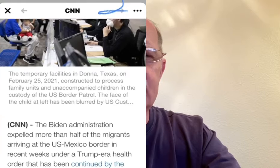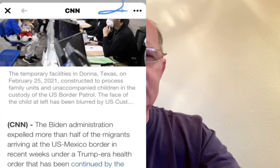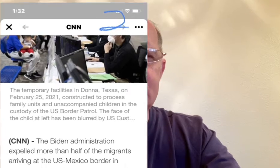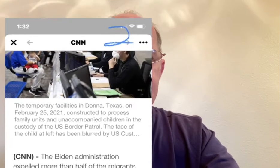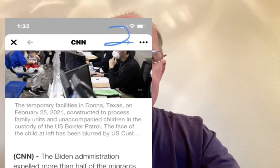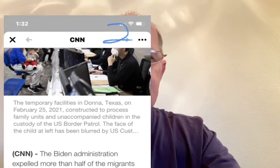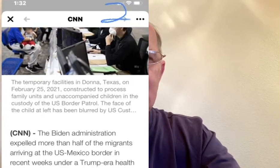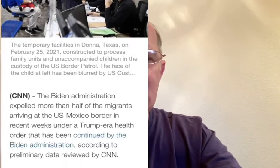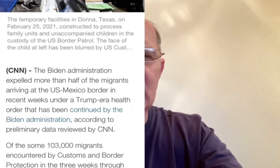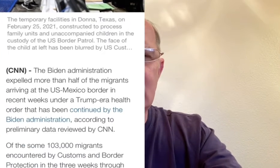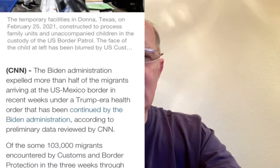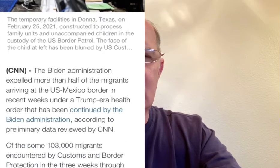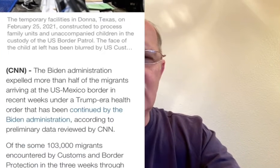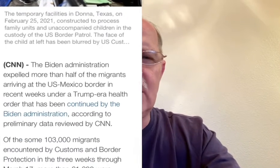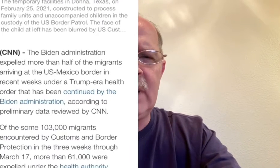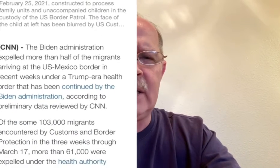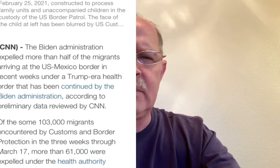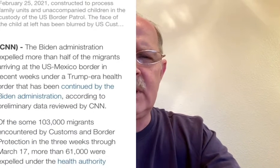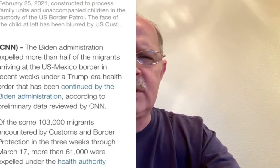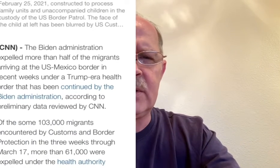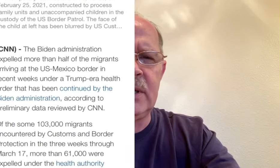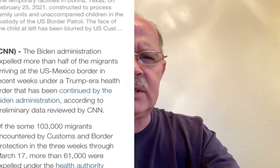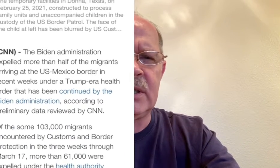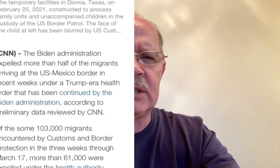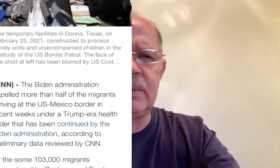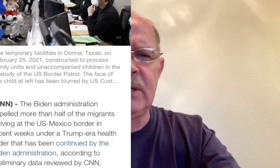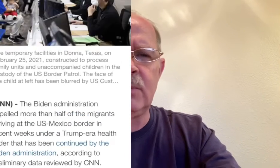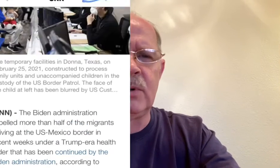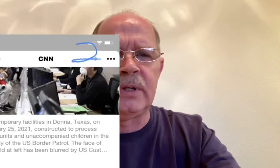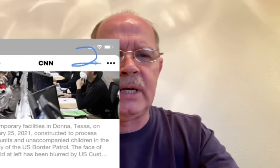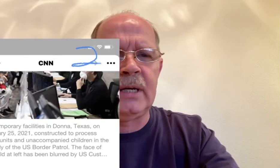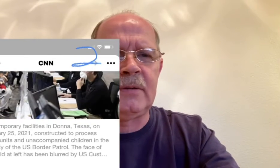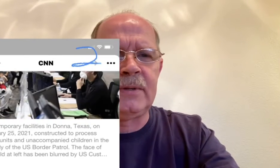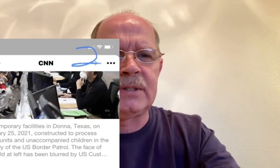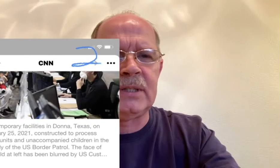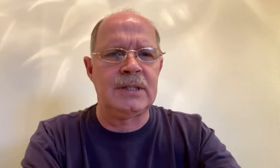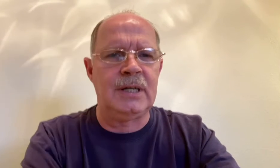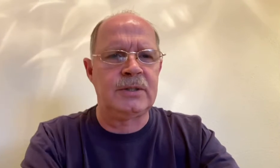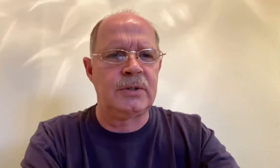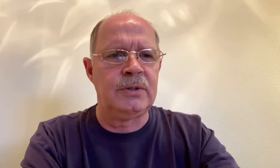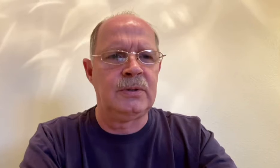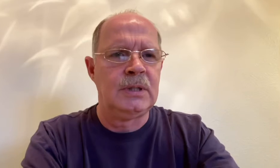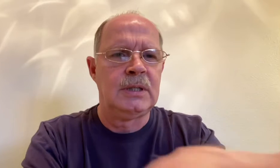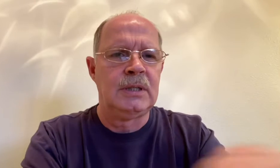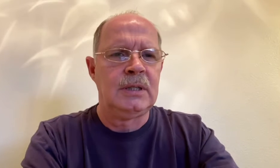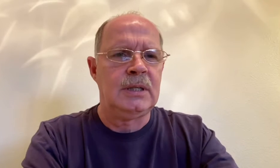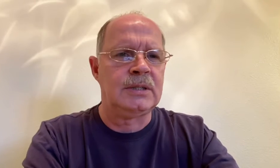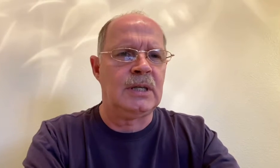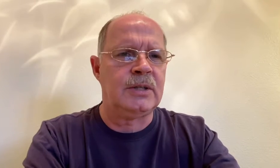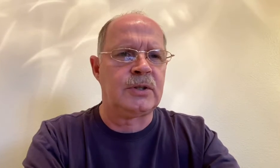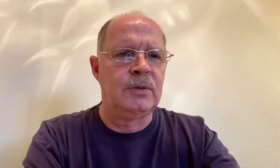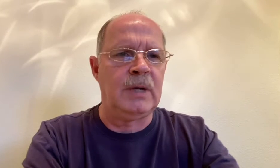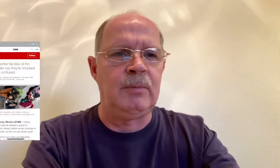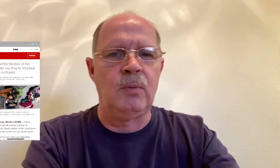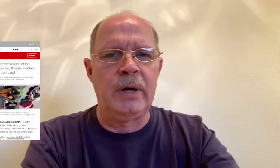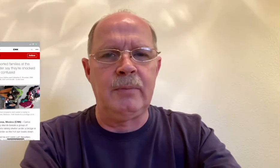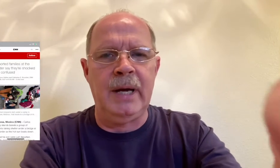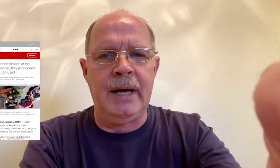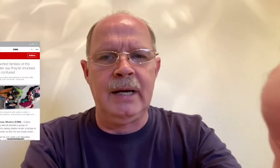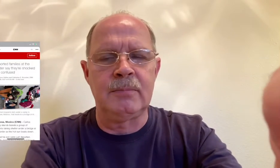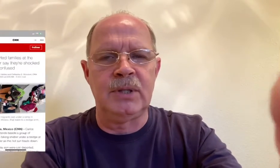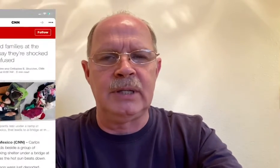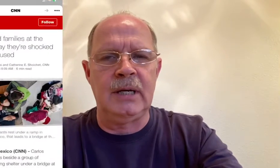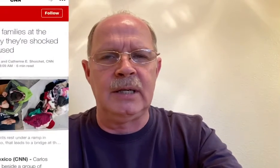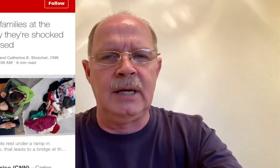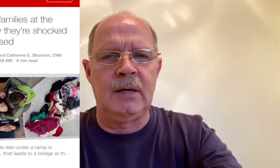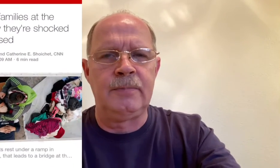yeah, the Biden administration expelled more than half. It's not true. It's not true. Maybe way